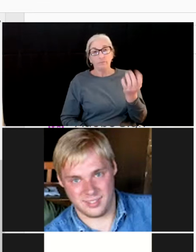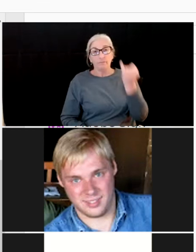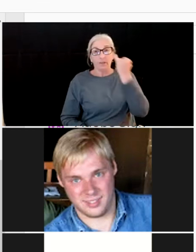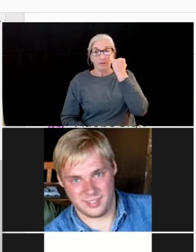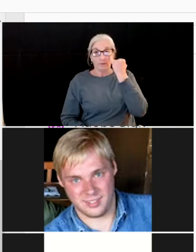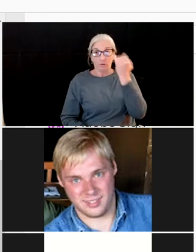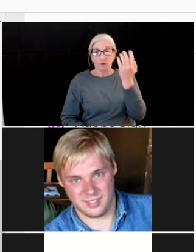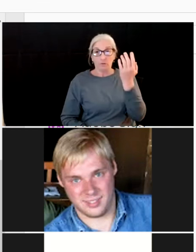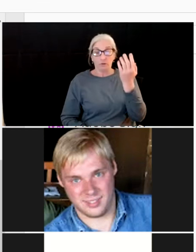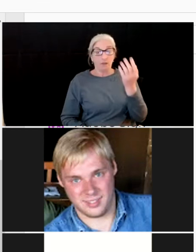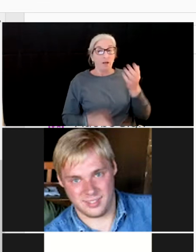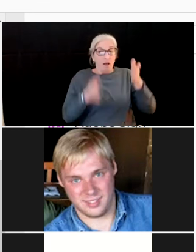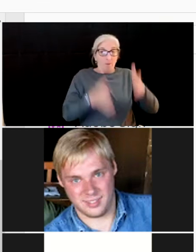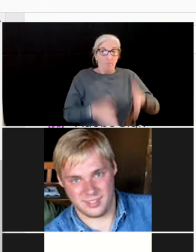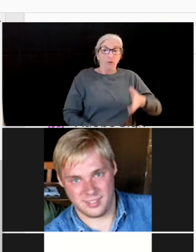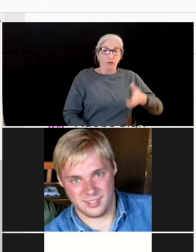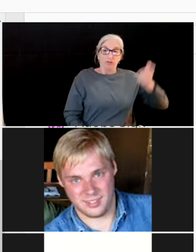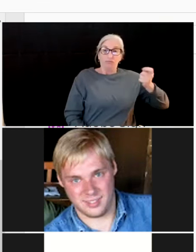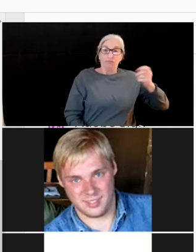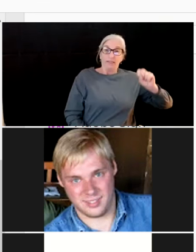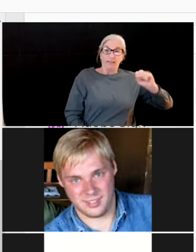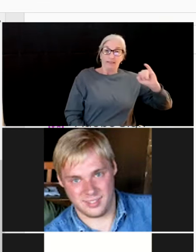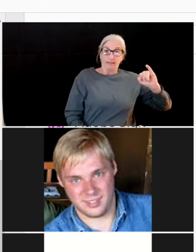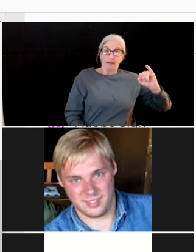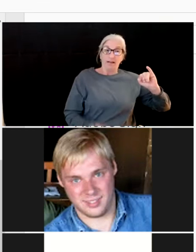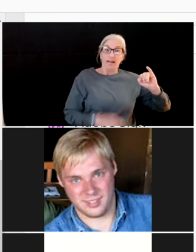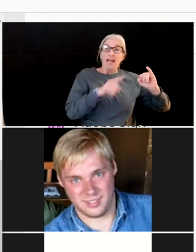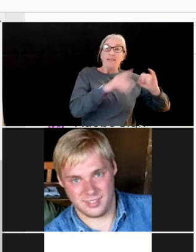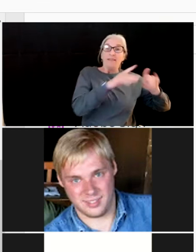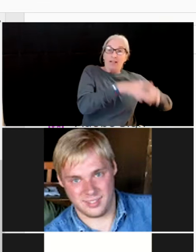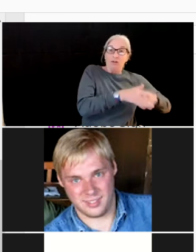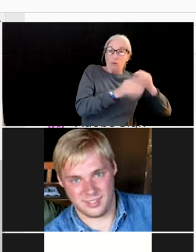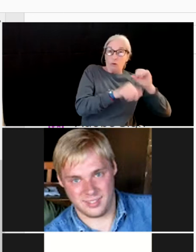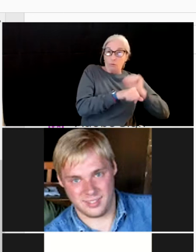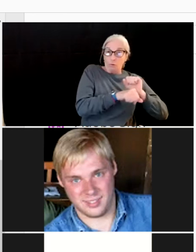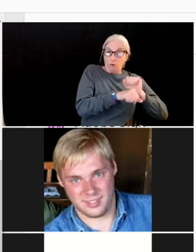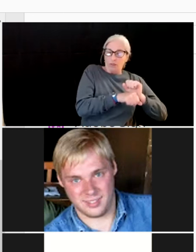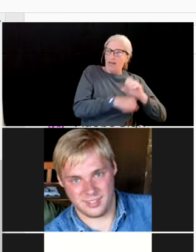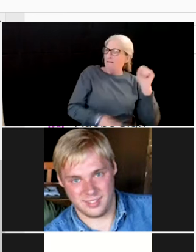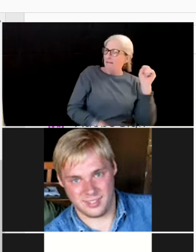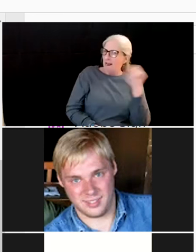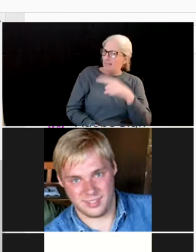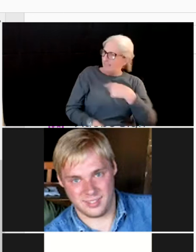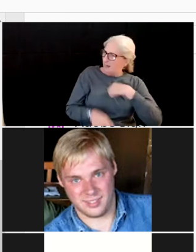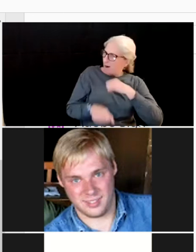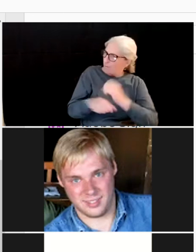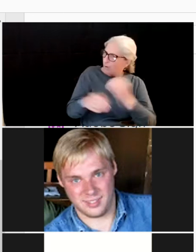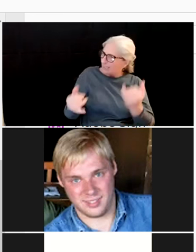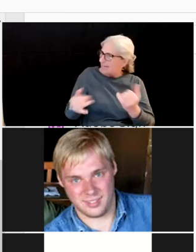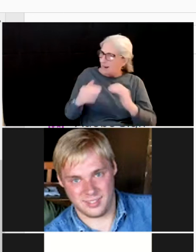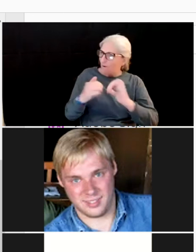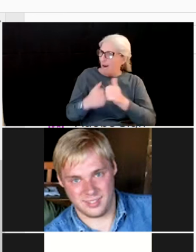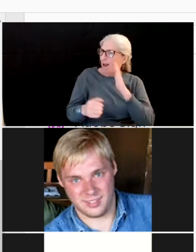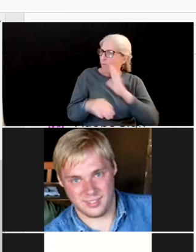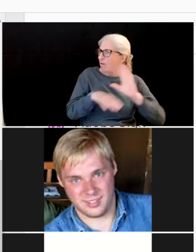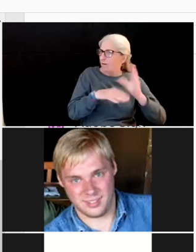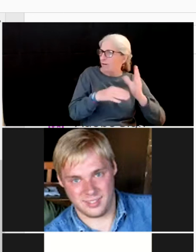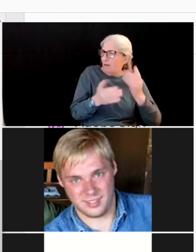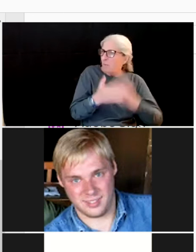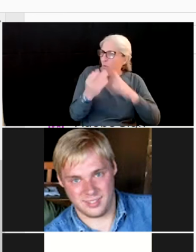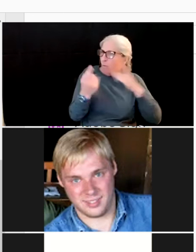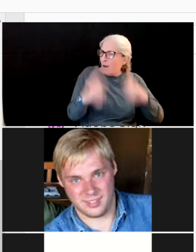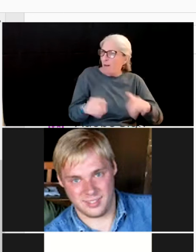SSI only, they recently started working, and they come to you with questions about how that work is going to impact their SSI. Let's say they're